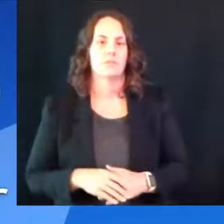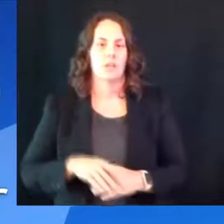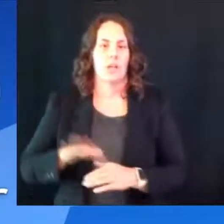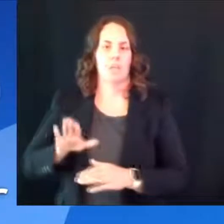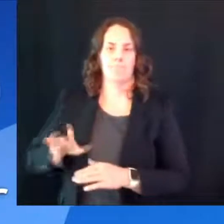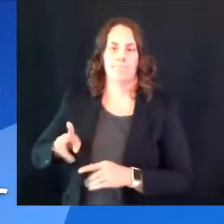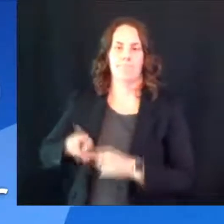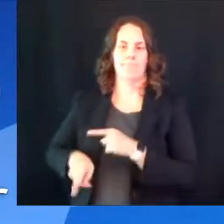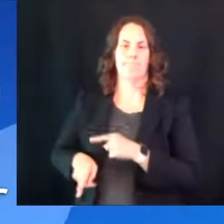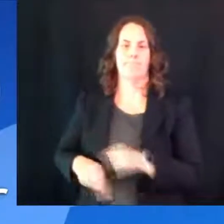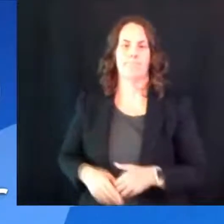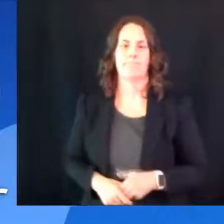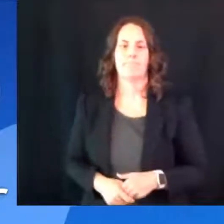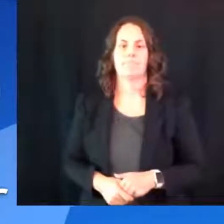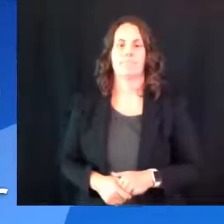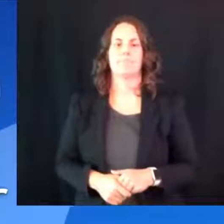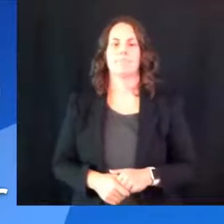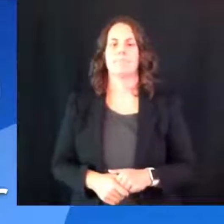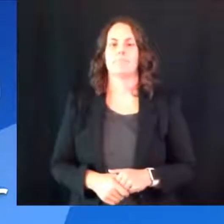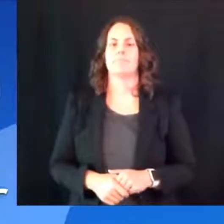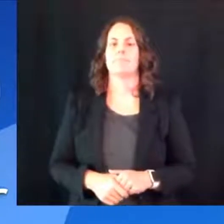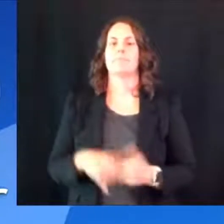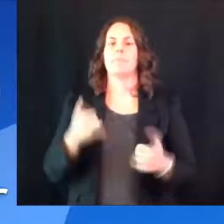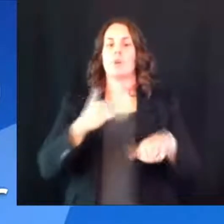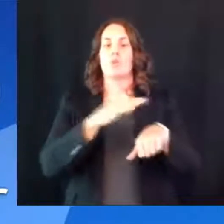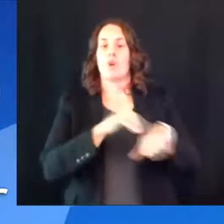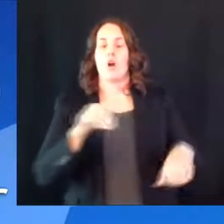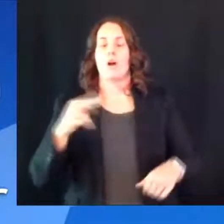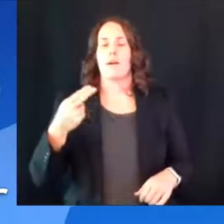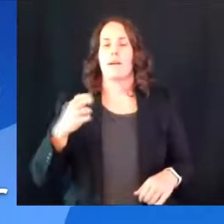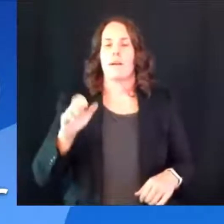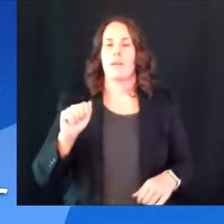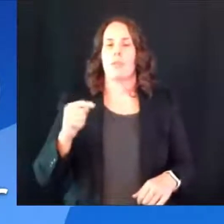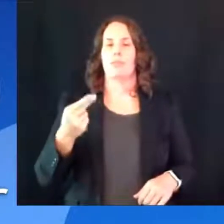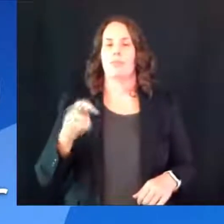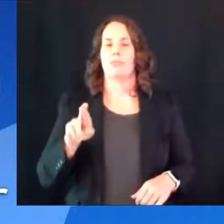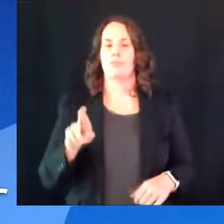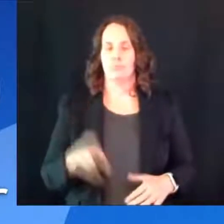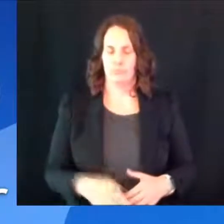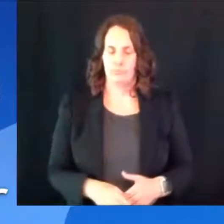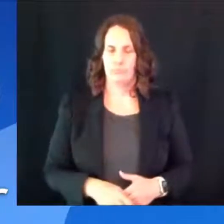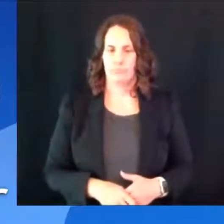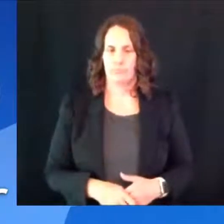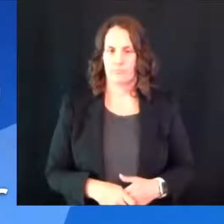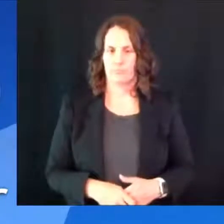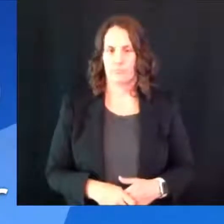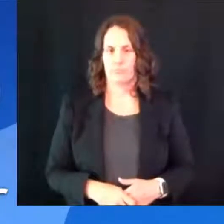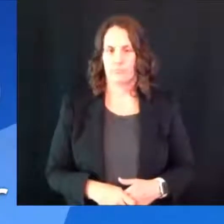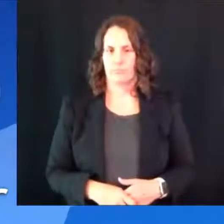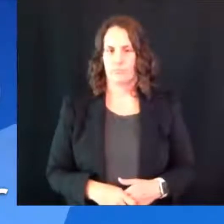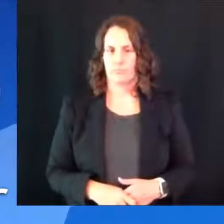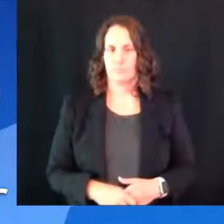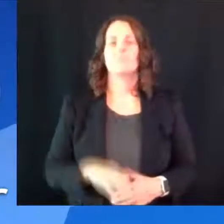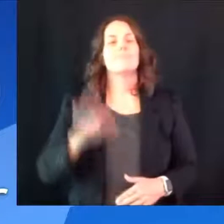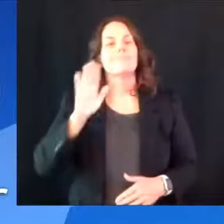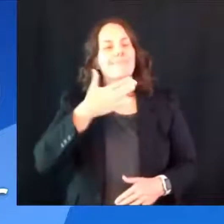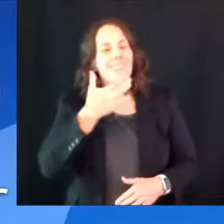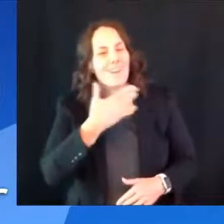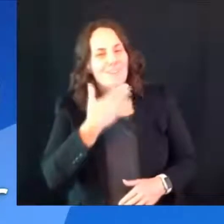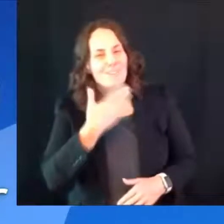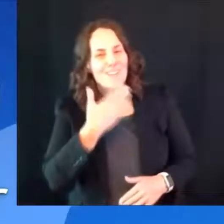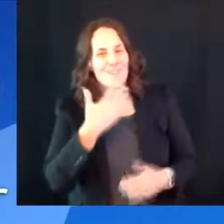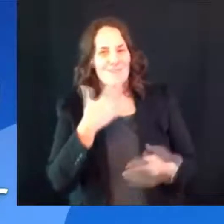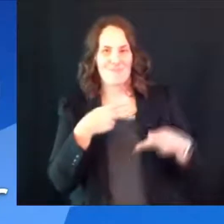Heather from Thank you. Oh, Thank you for coming back to me. A lot of